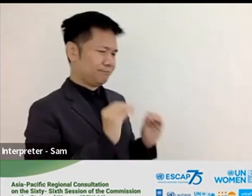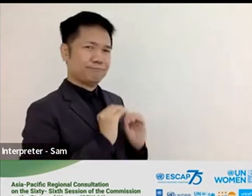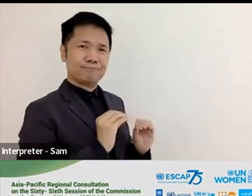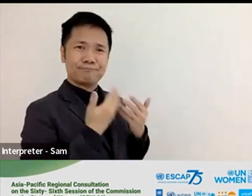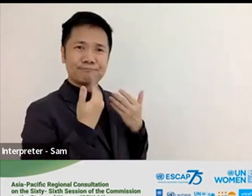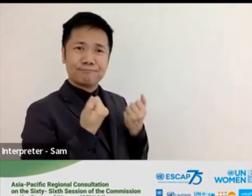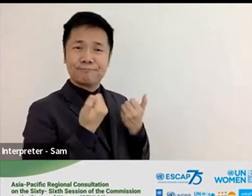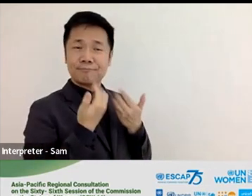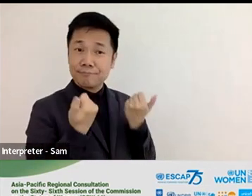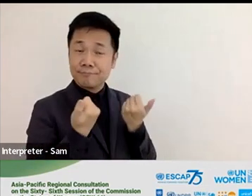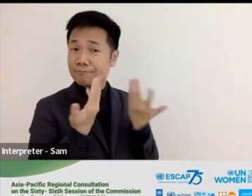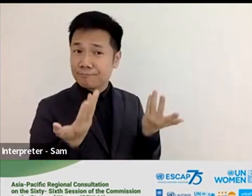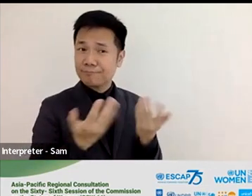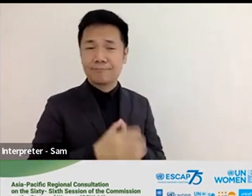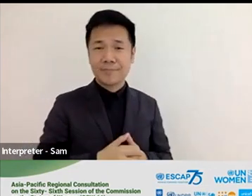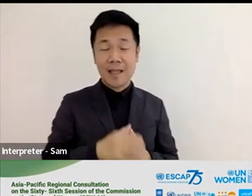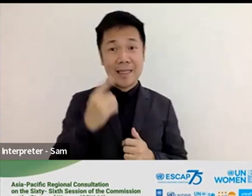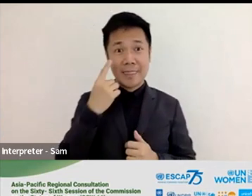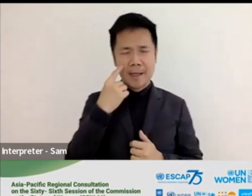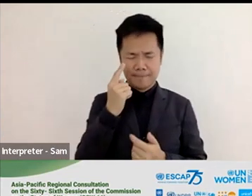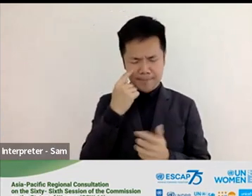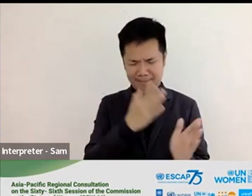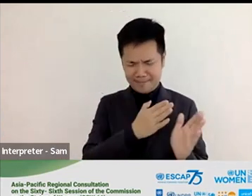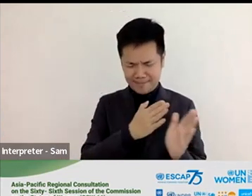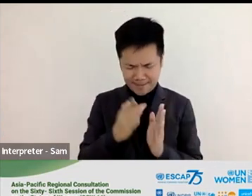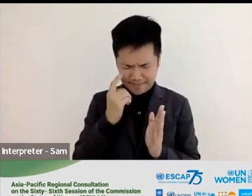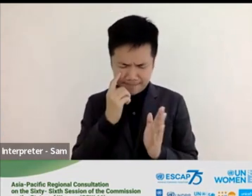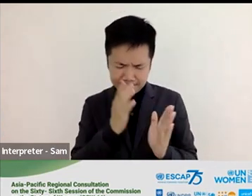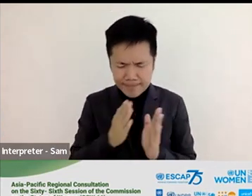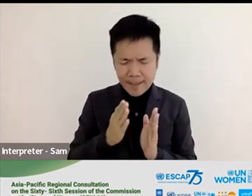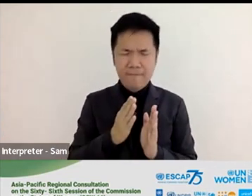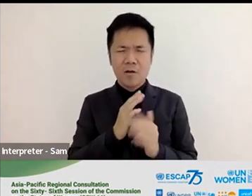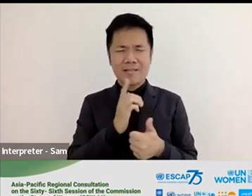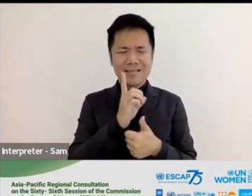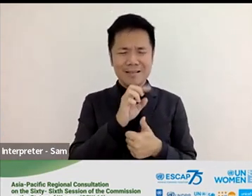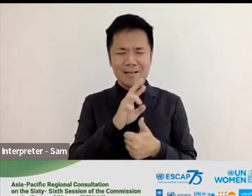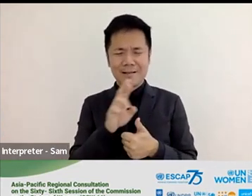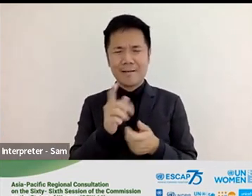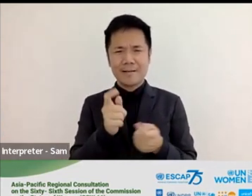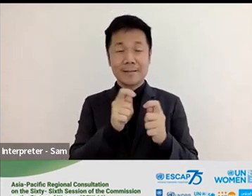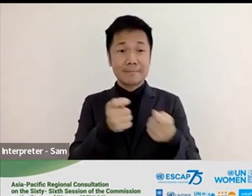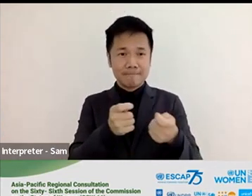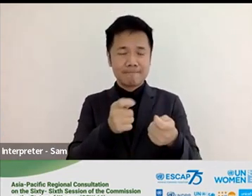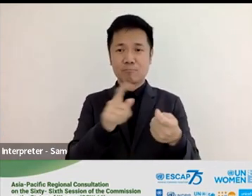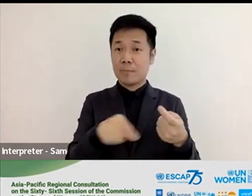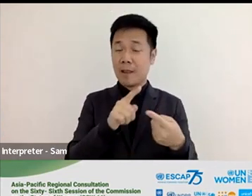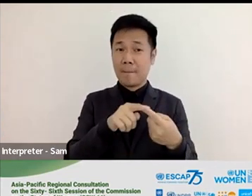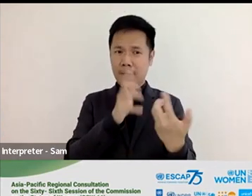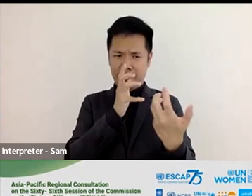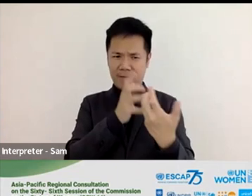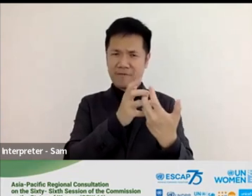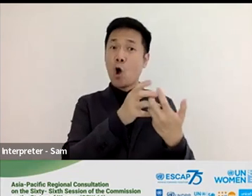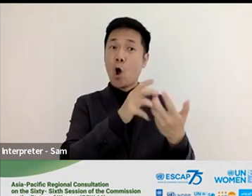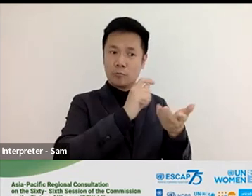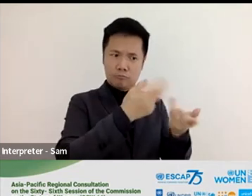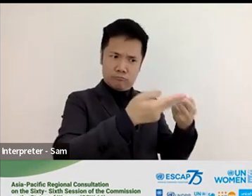been organizing to redesign the table, including disaster management systems in line with human rights treaty